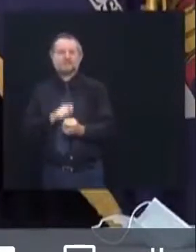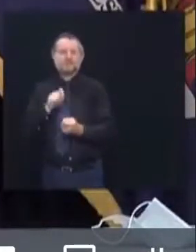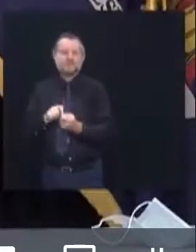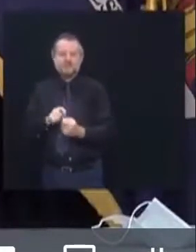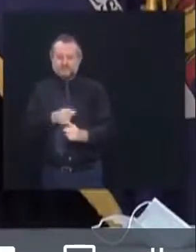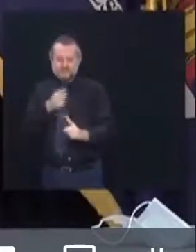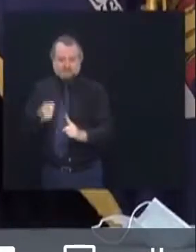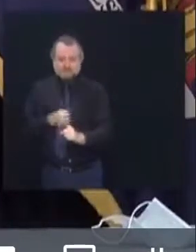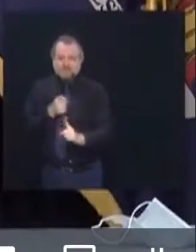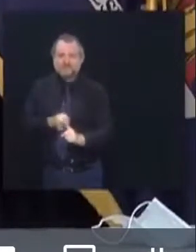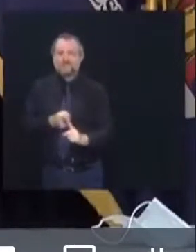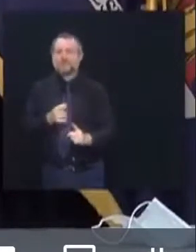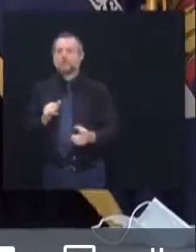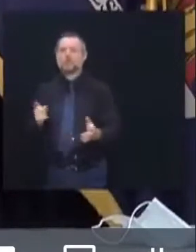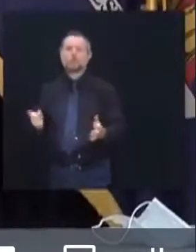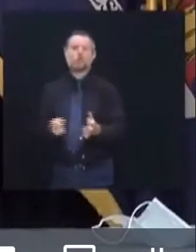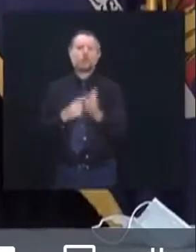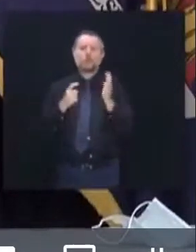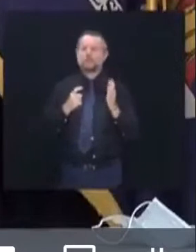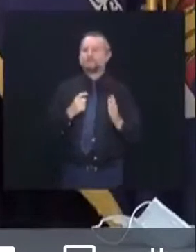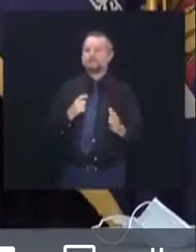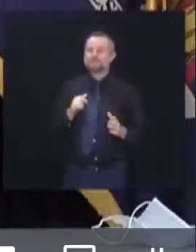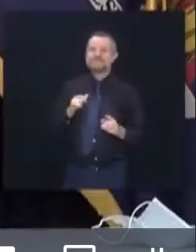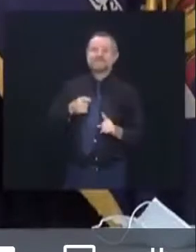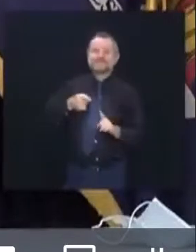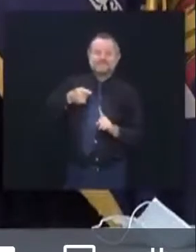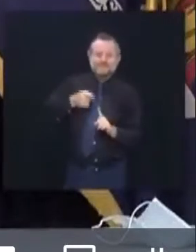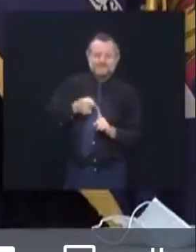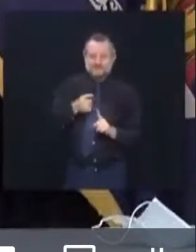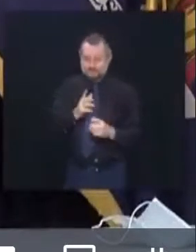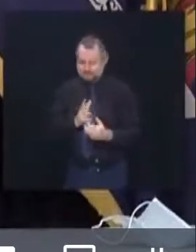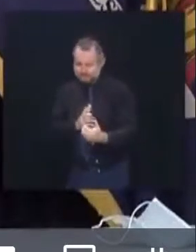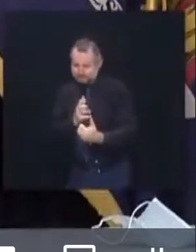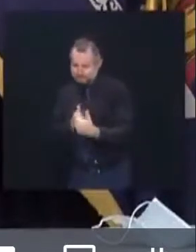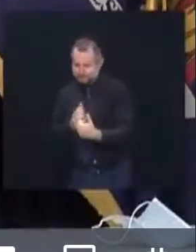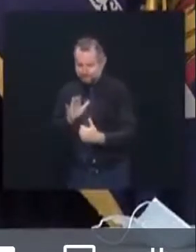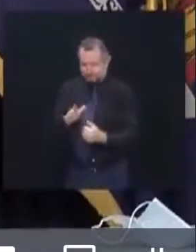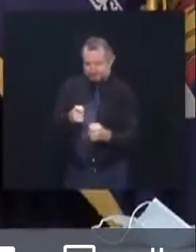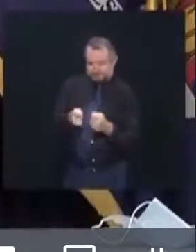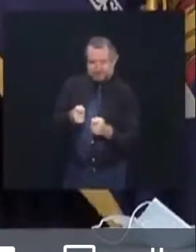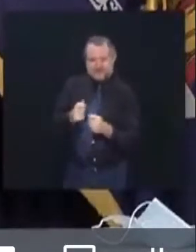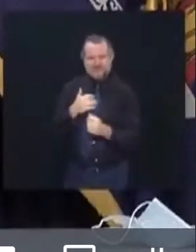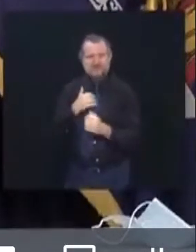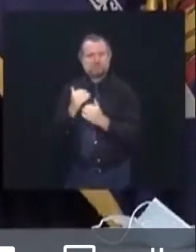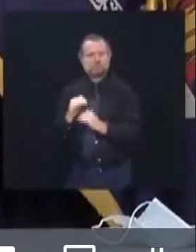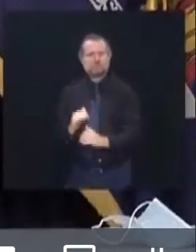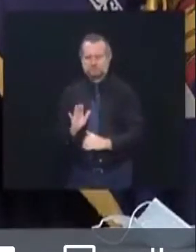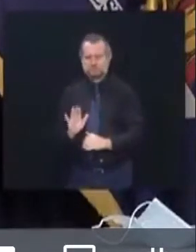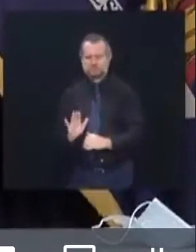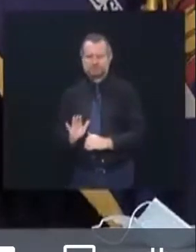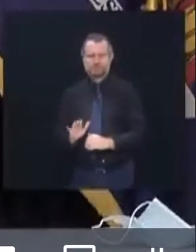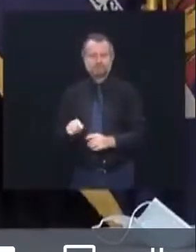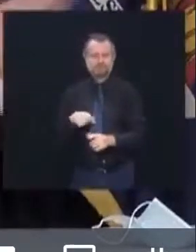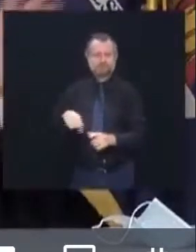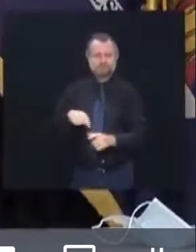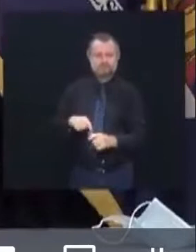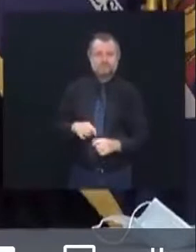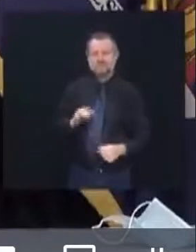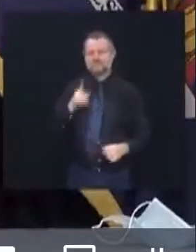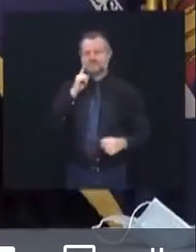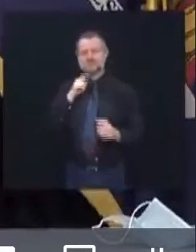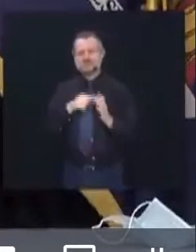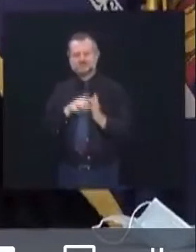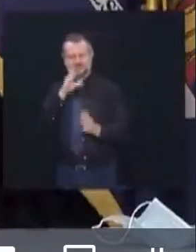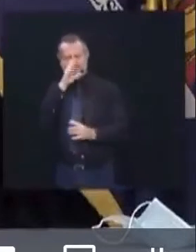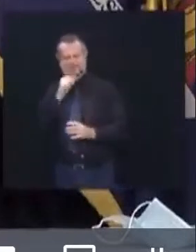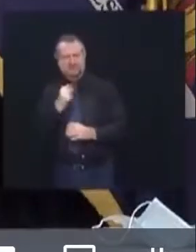that require specific mitigation measures because they're presenting a specific problem. What's fascinating about this, and